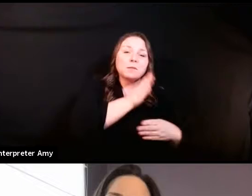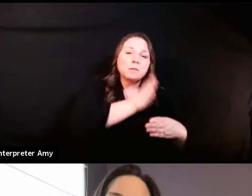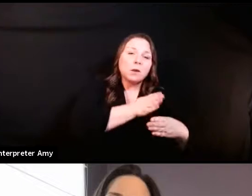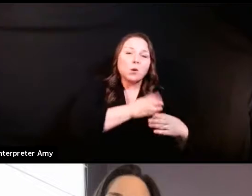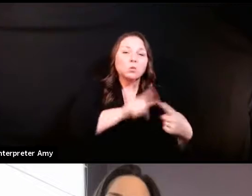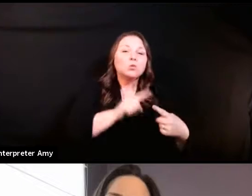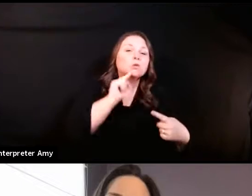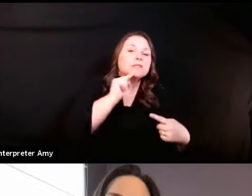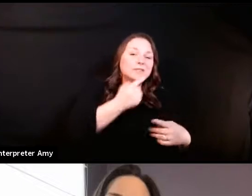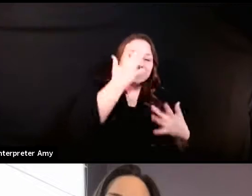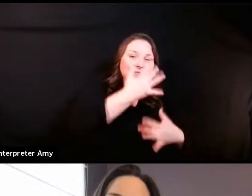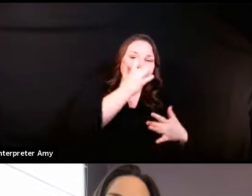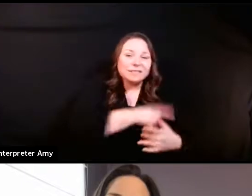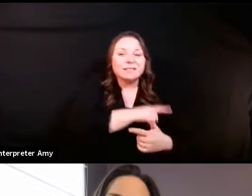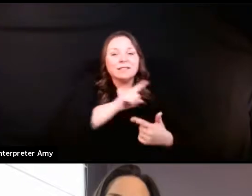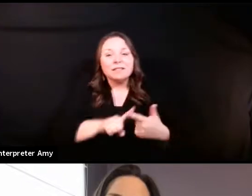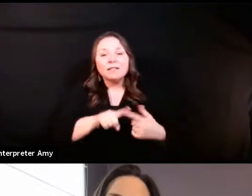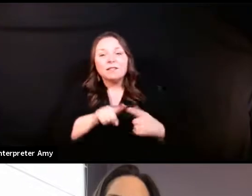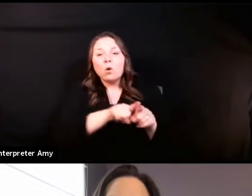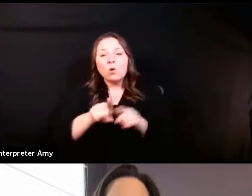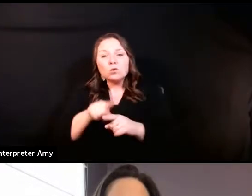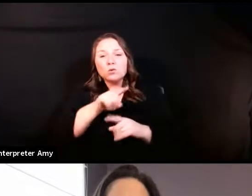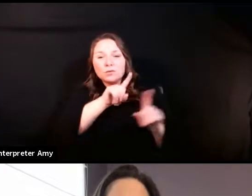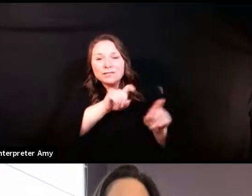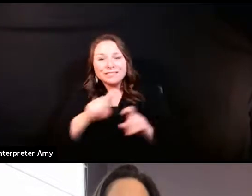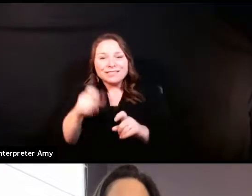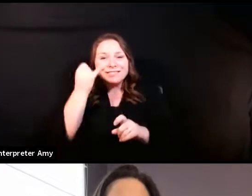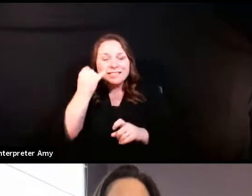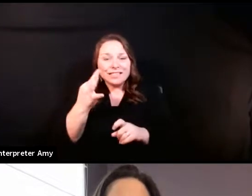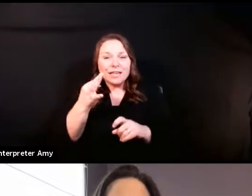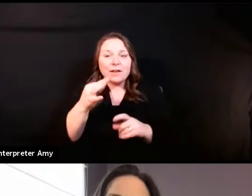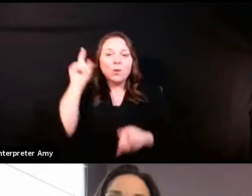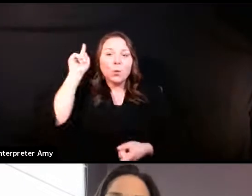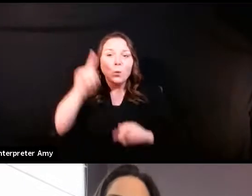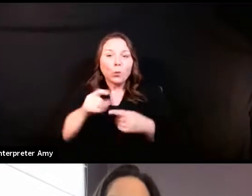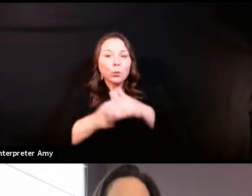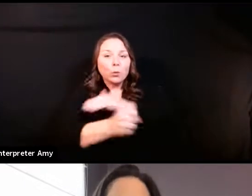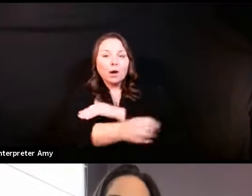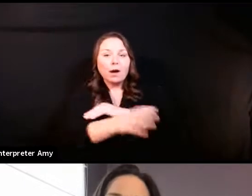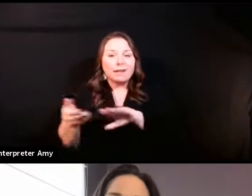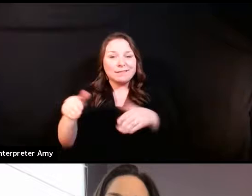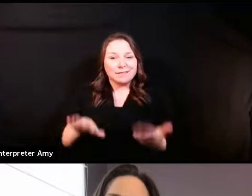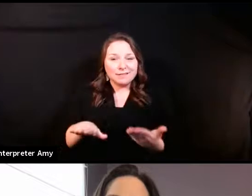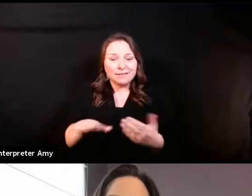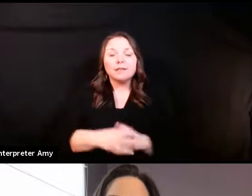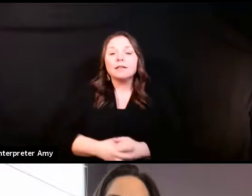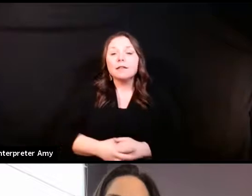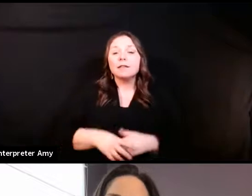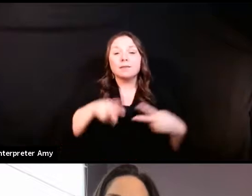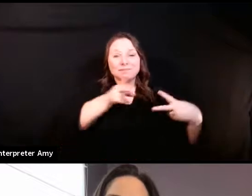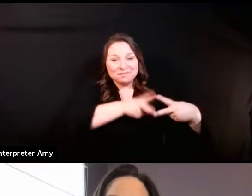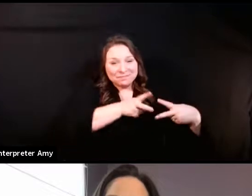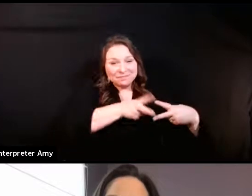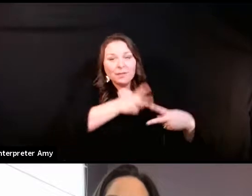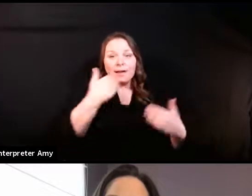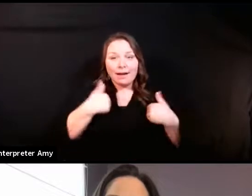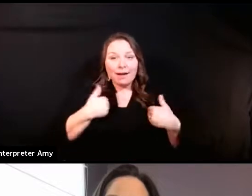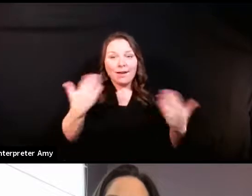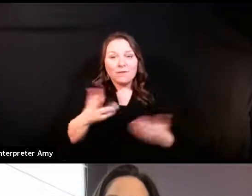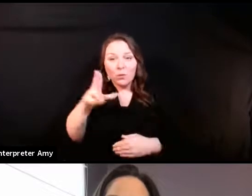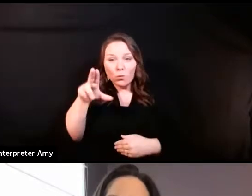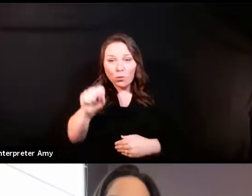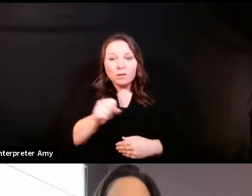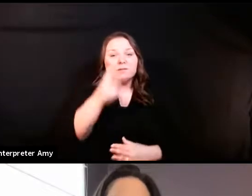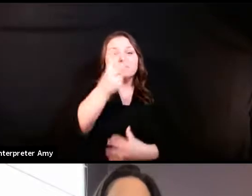then it also tested whether the vaccine reduced hospitalizations and deaths. And in the Pfizer and Moderna vaccines,